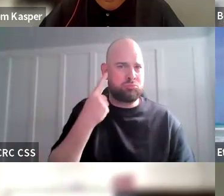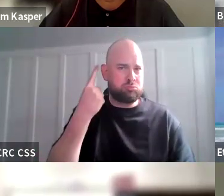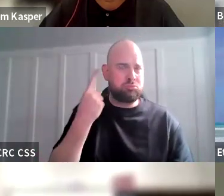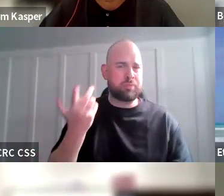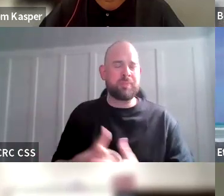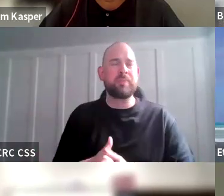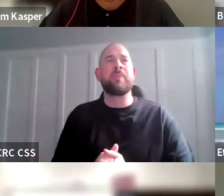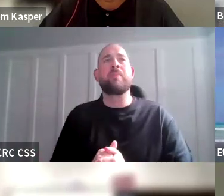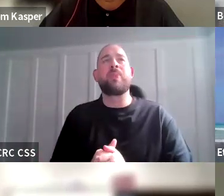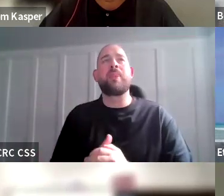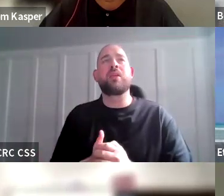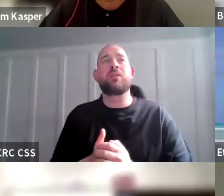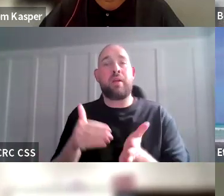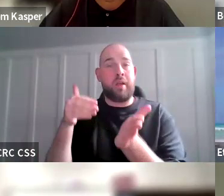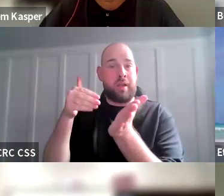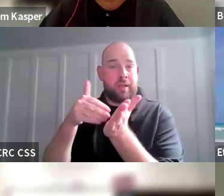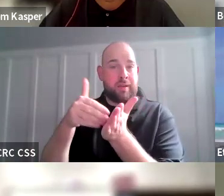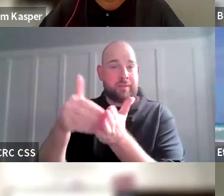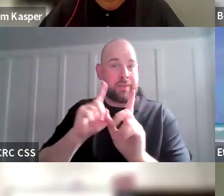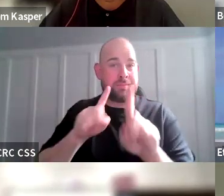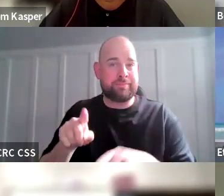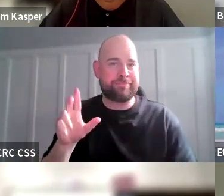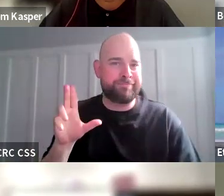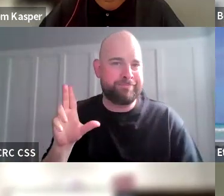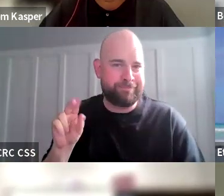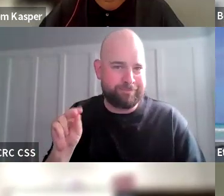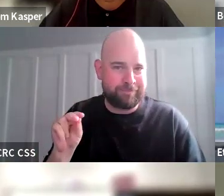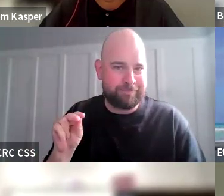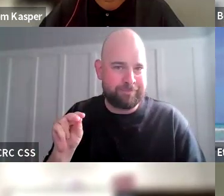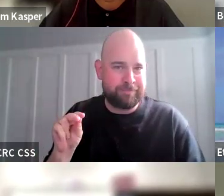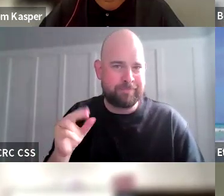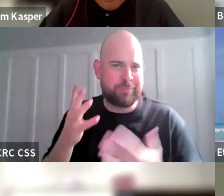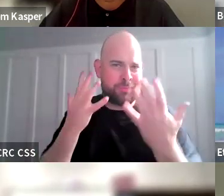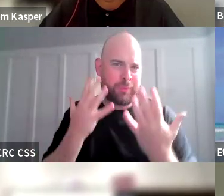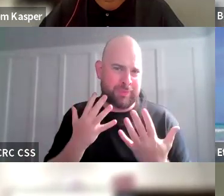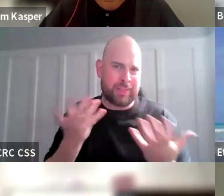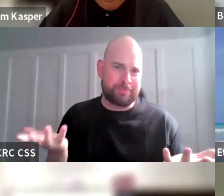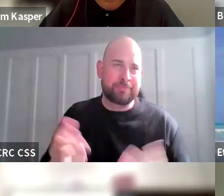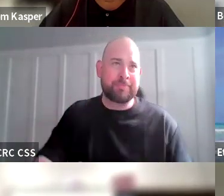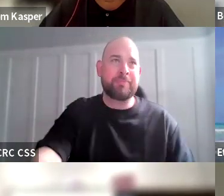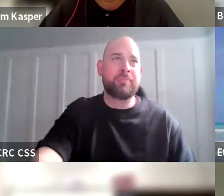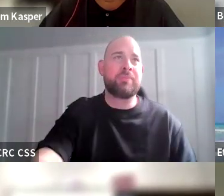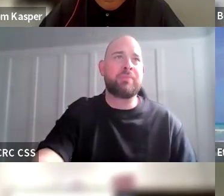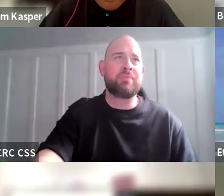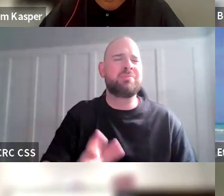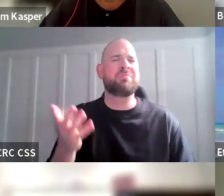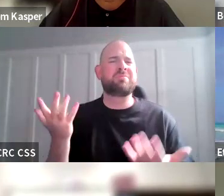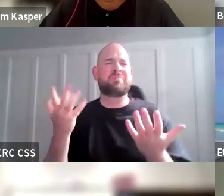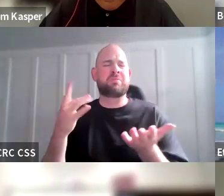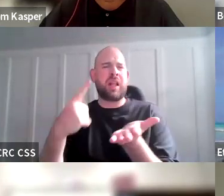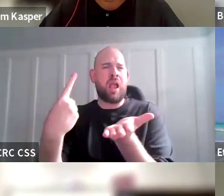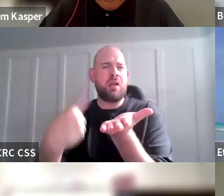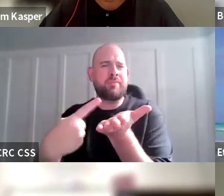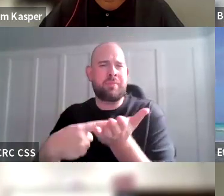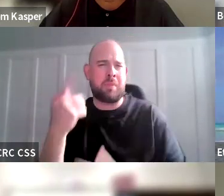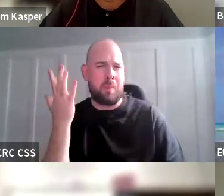hearing people on the development team who made these goods or services? And the usual answer is no, which is unfortunate,